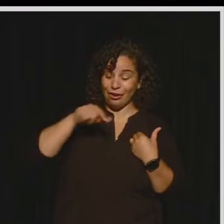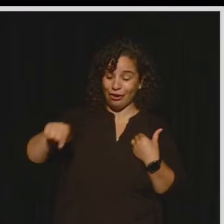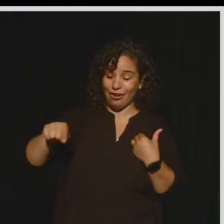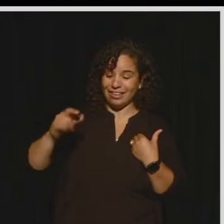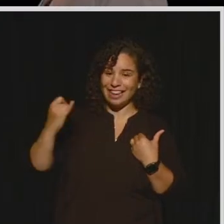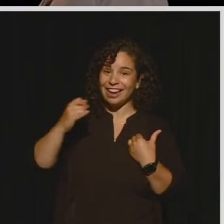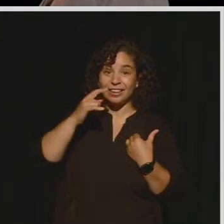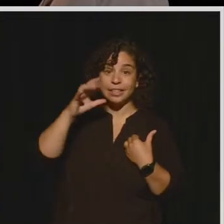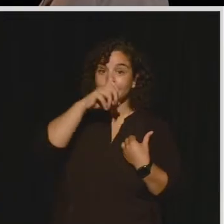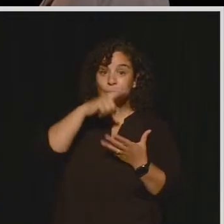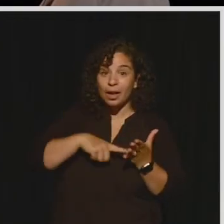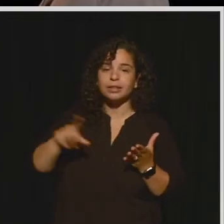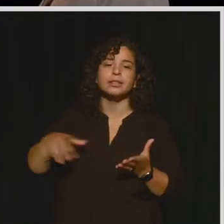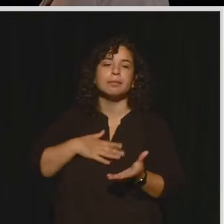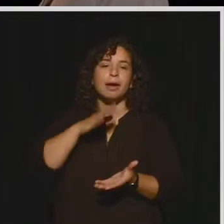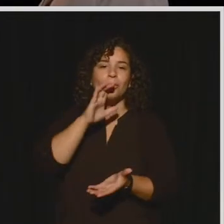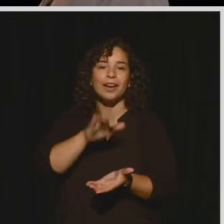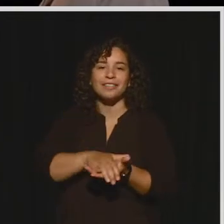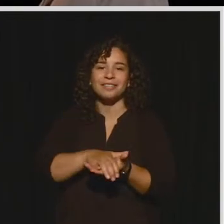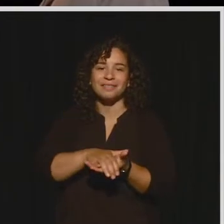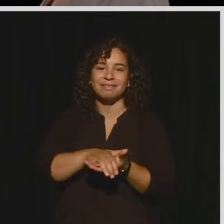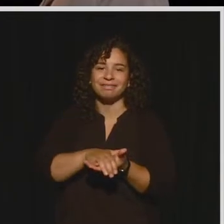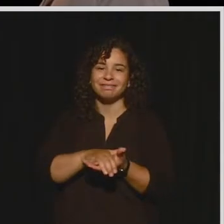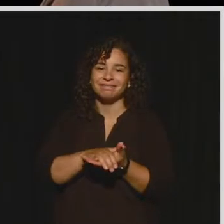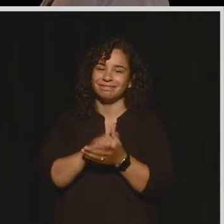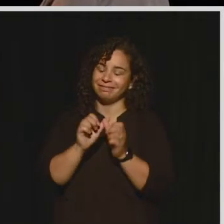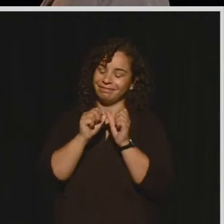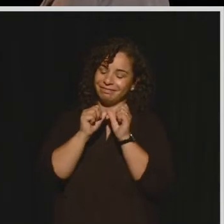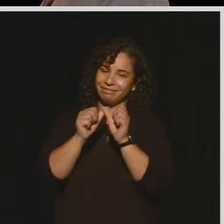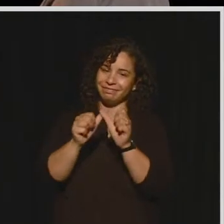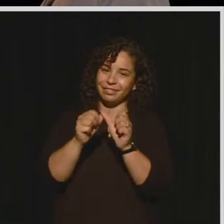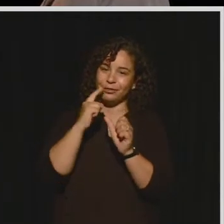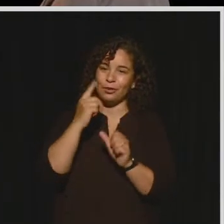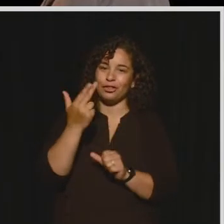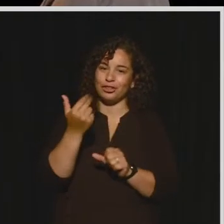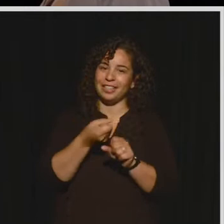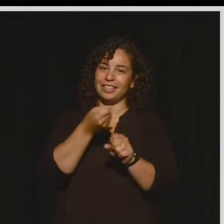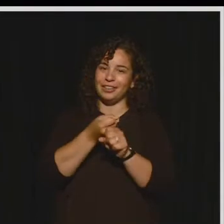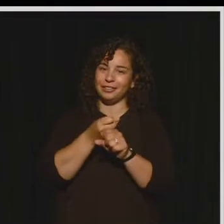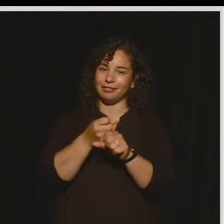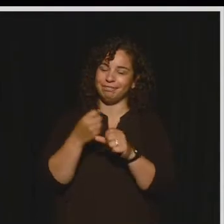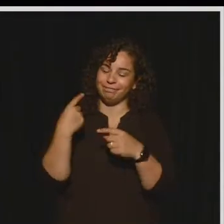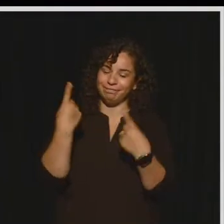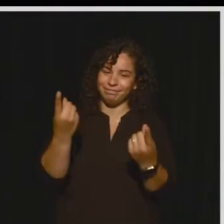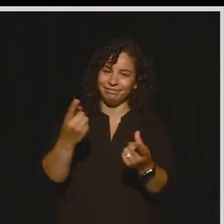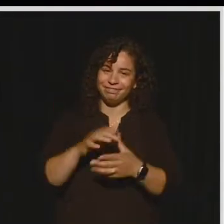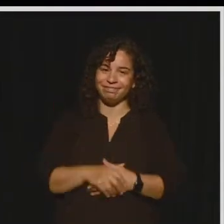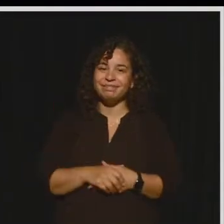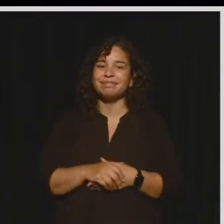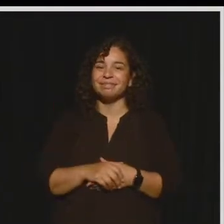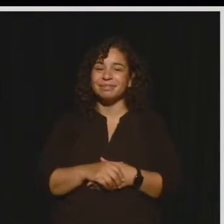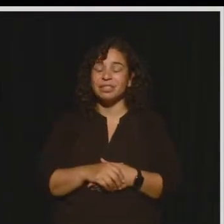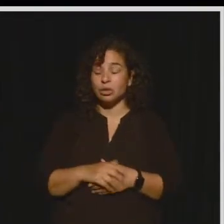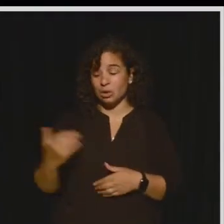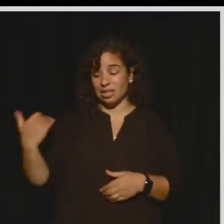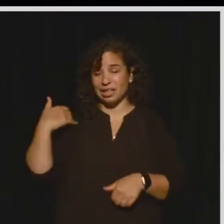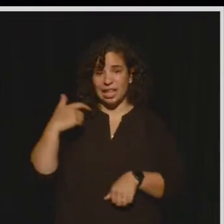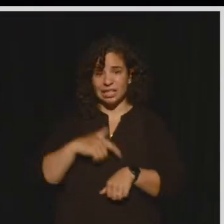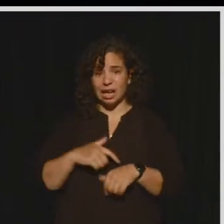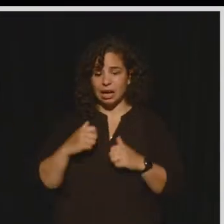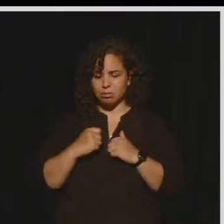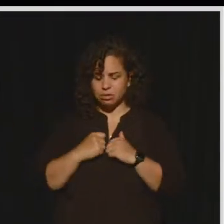Wow. So coming out was difficult at that time, and